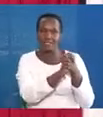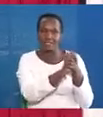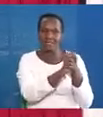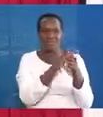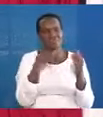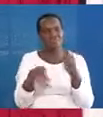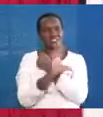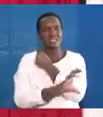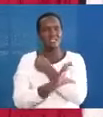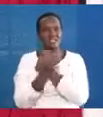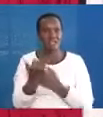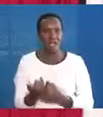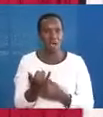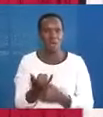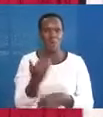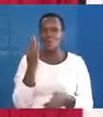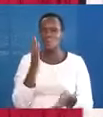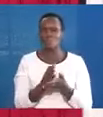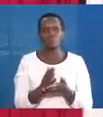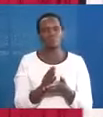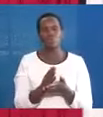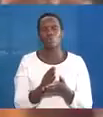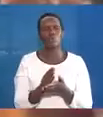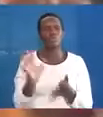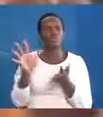country would have been brought to its knees.